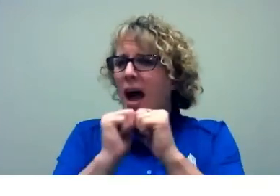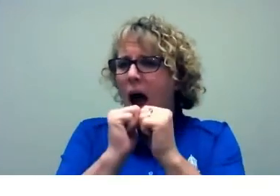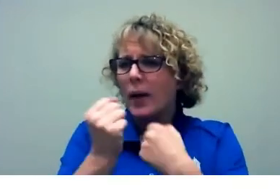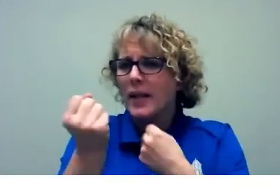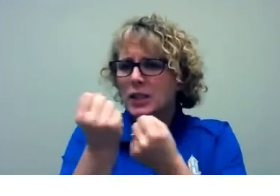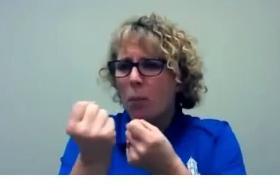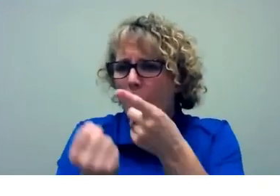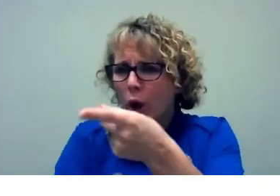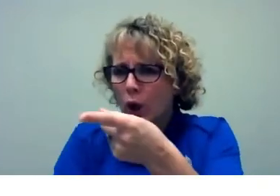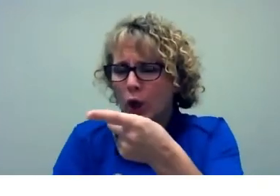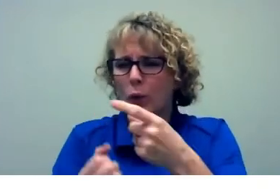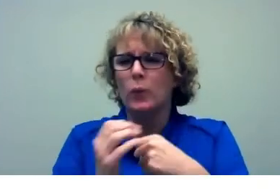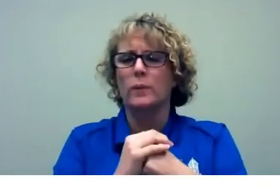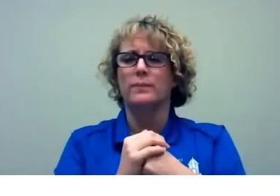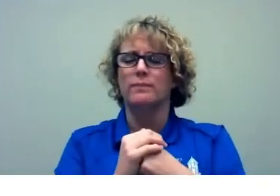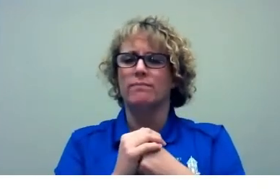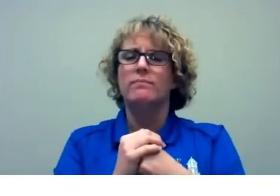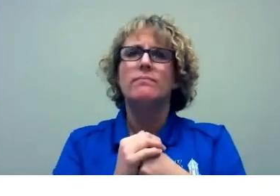giving false information.